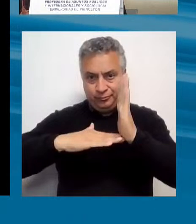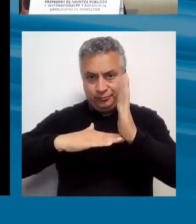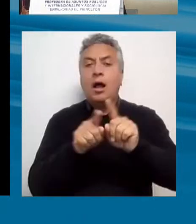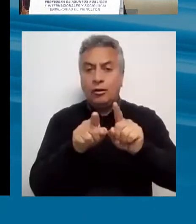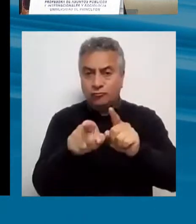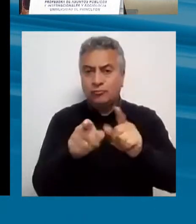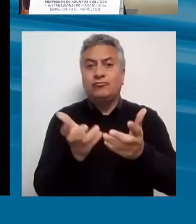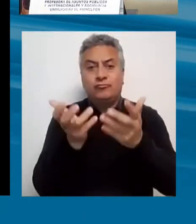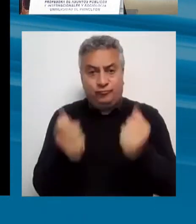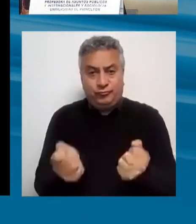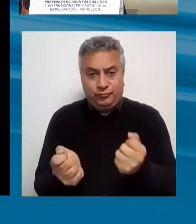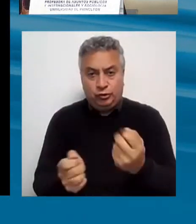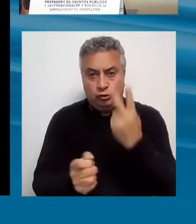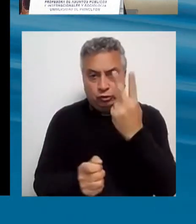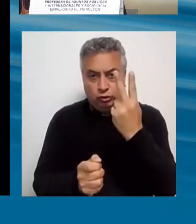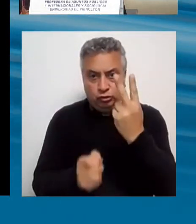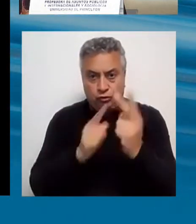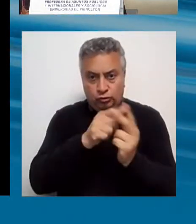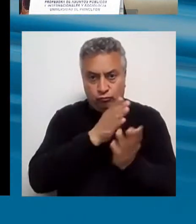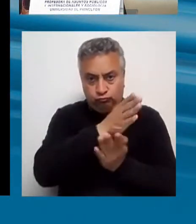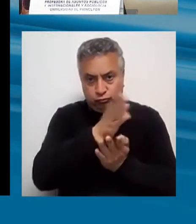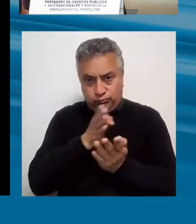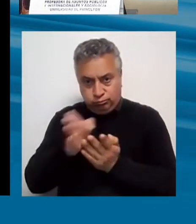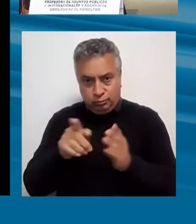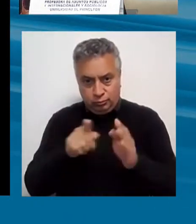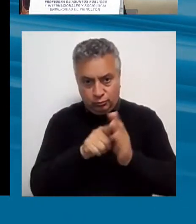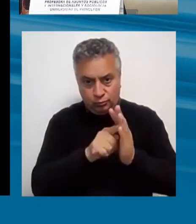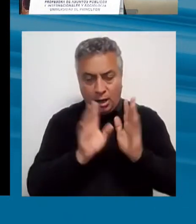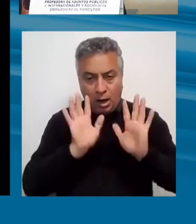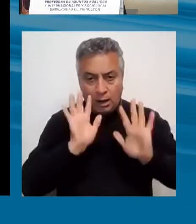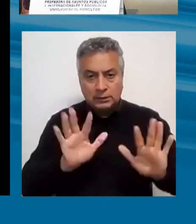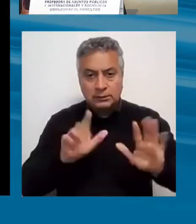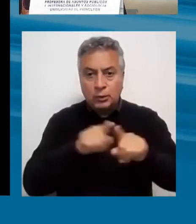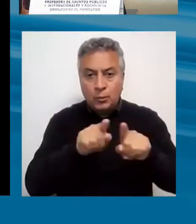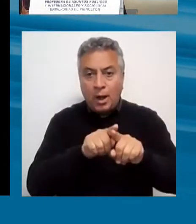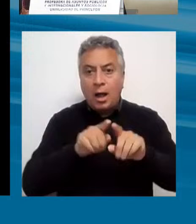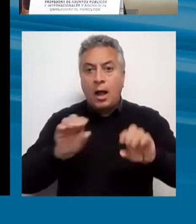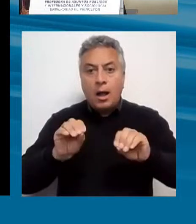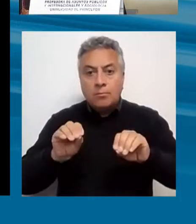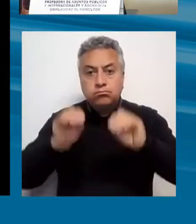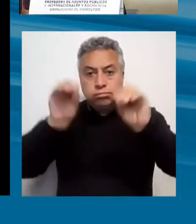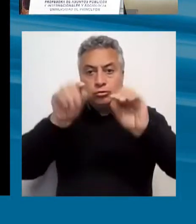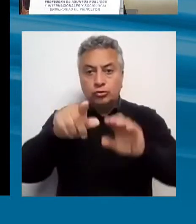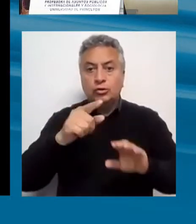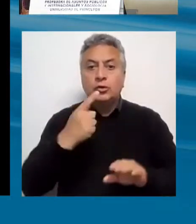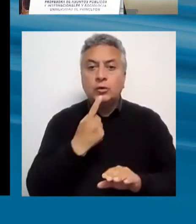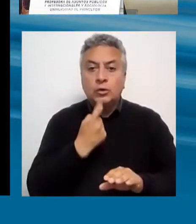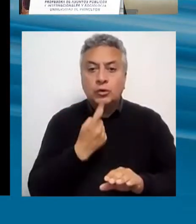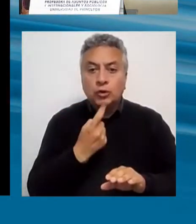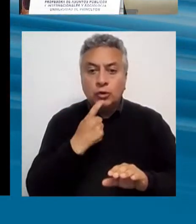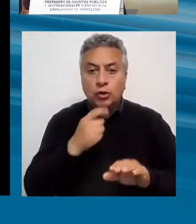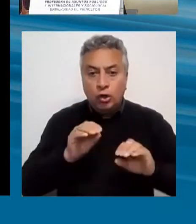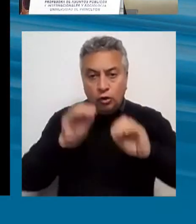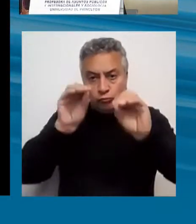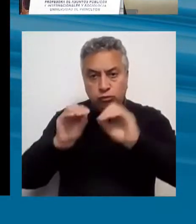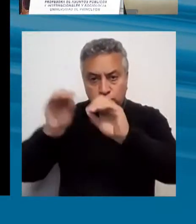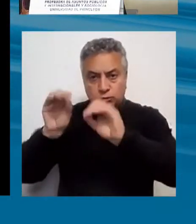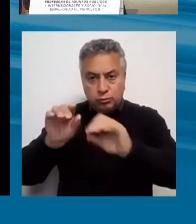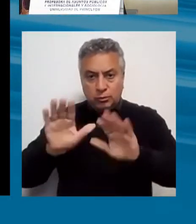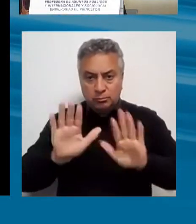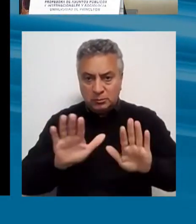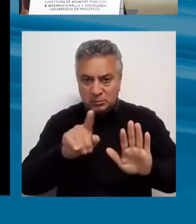two different contexts to stylize the definition of low mobility in red and